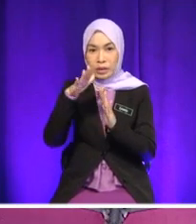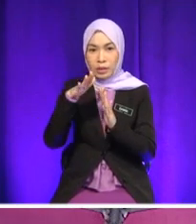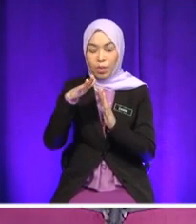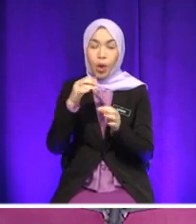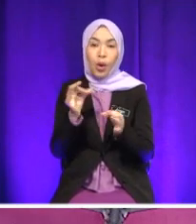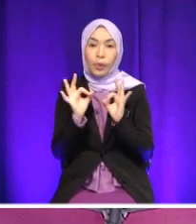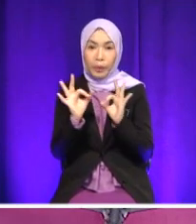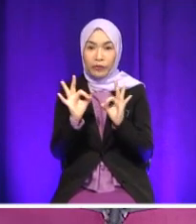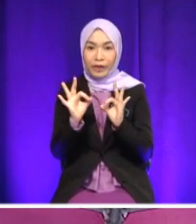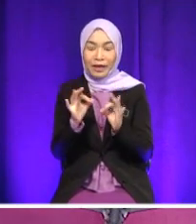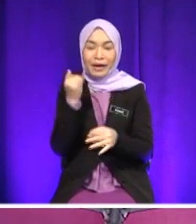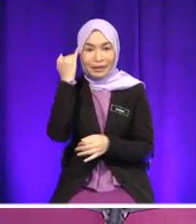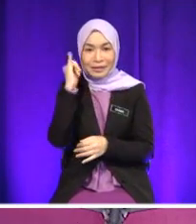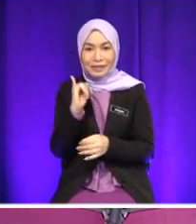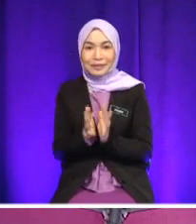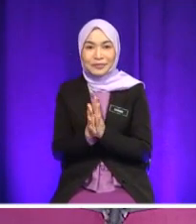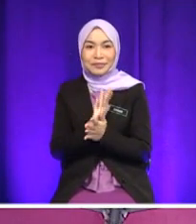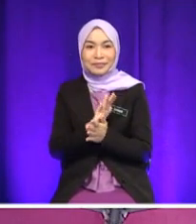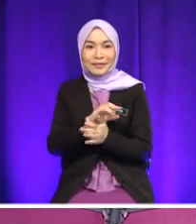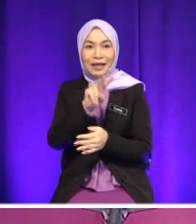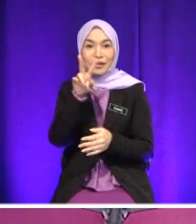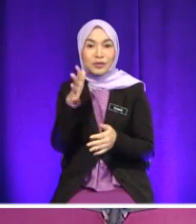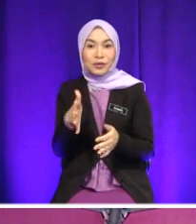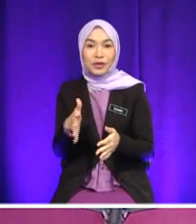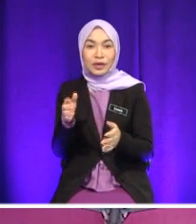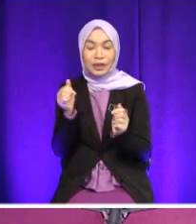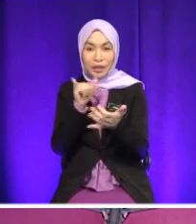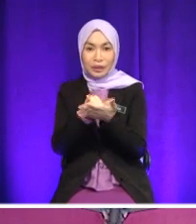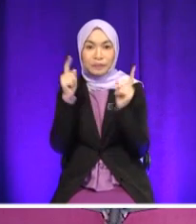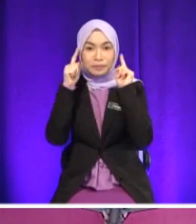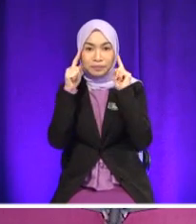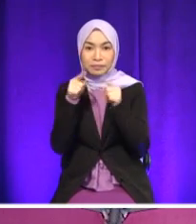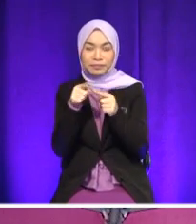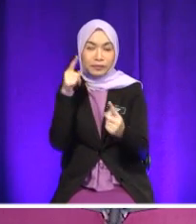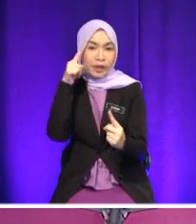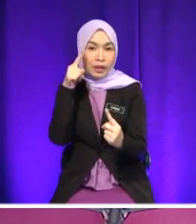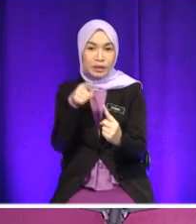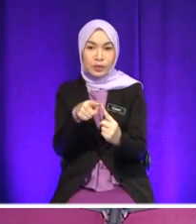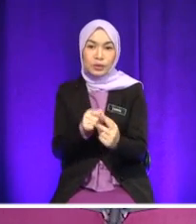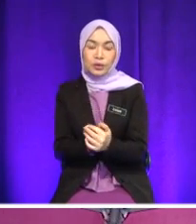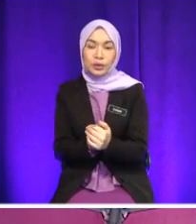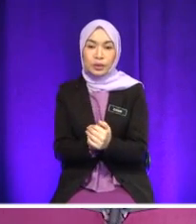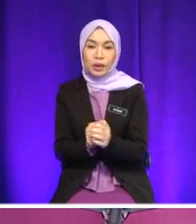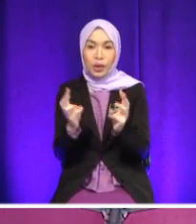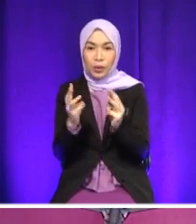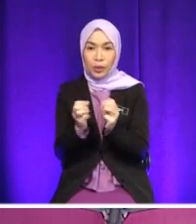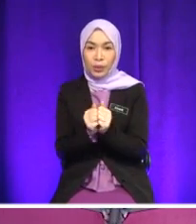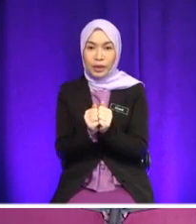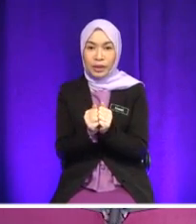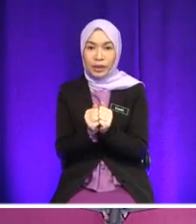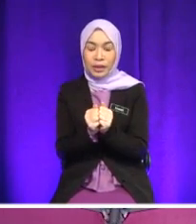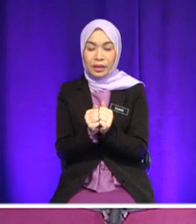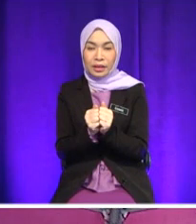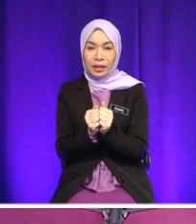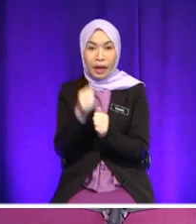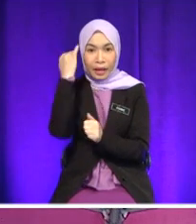his justification like why. So I think like all of them, they have actually followed what in the